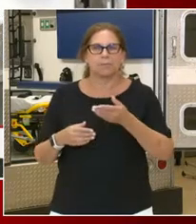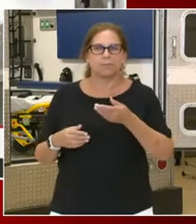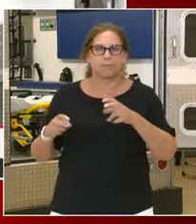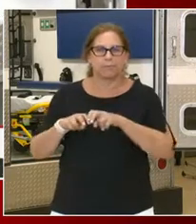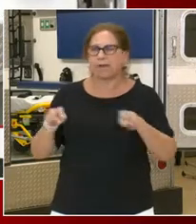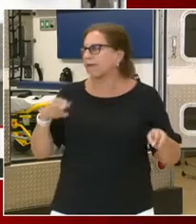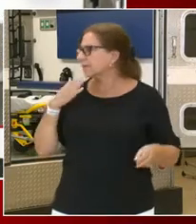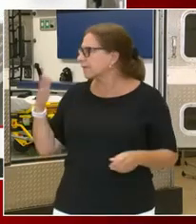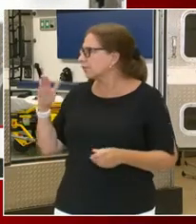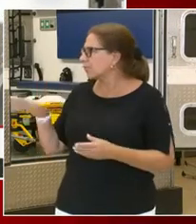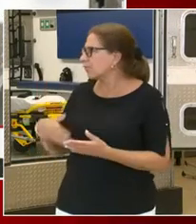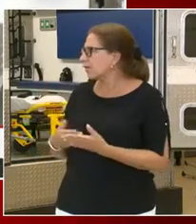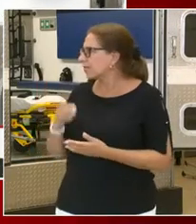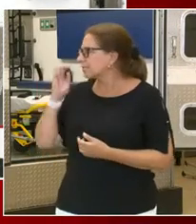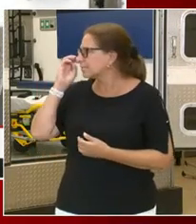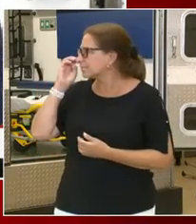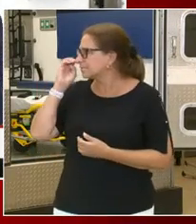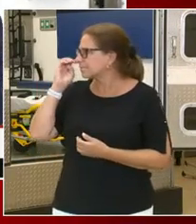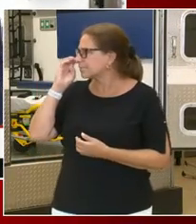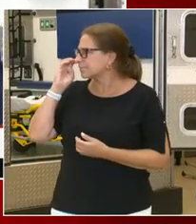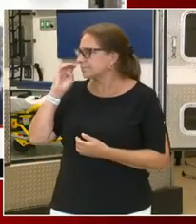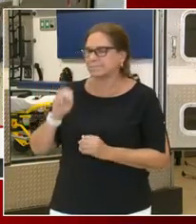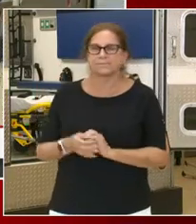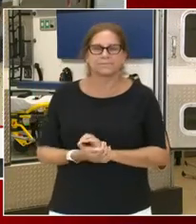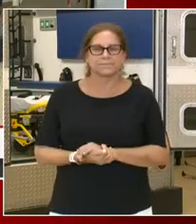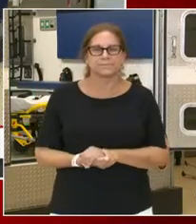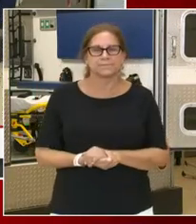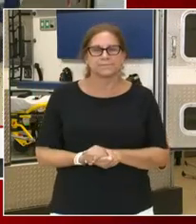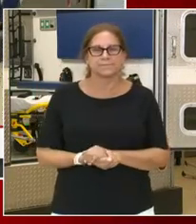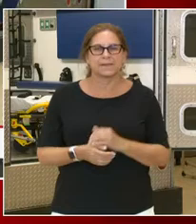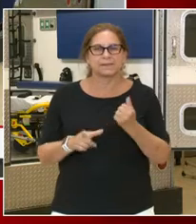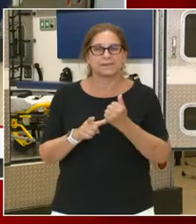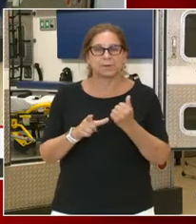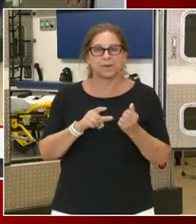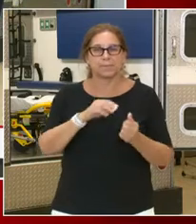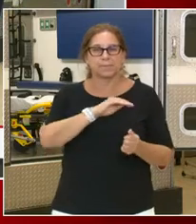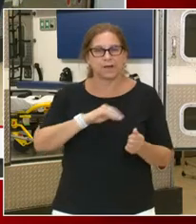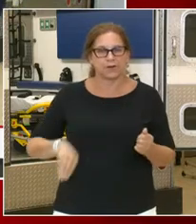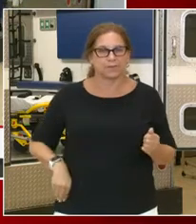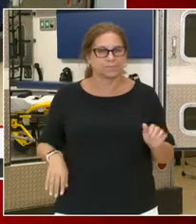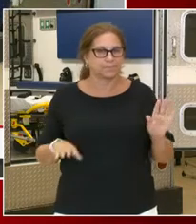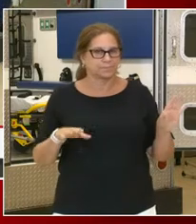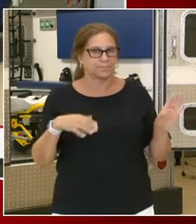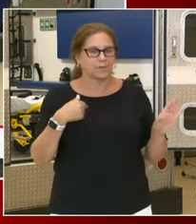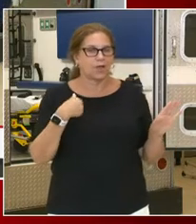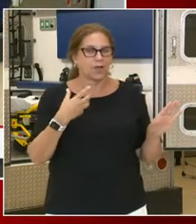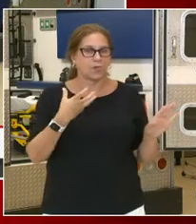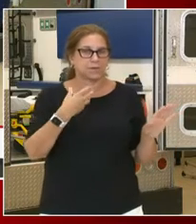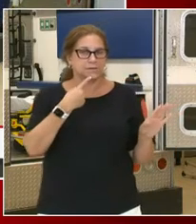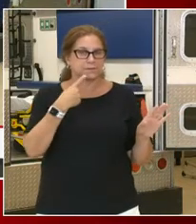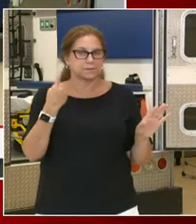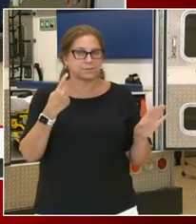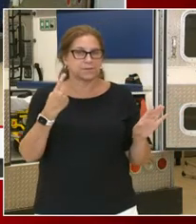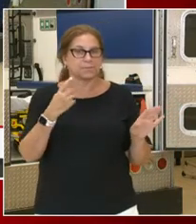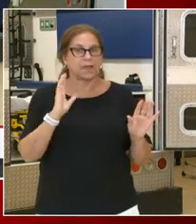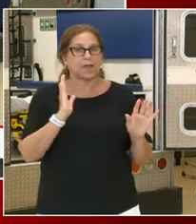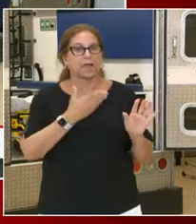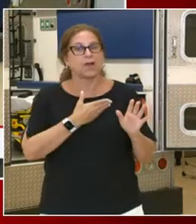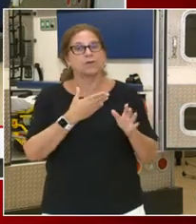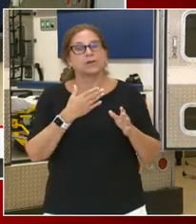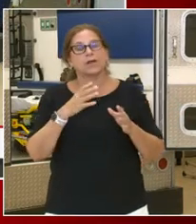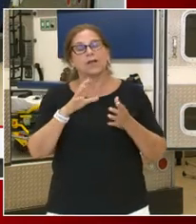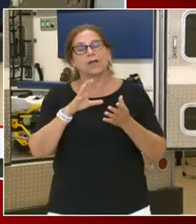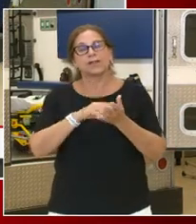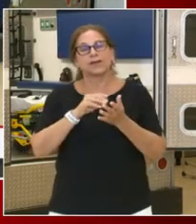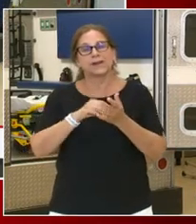Thank you so much. As we transition, I did want to say that the work of our learning acceleration expands beyond our